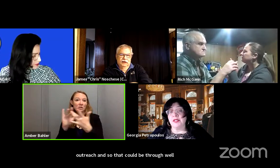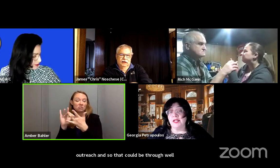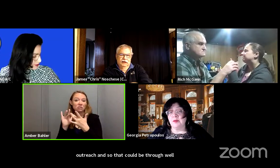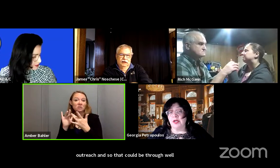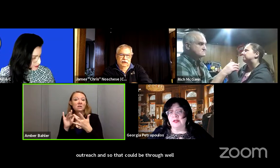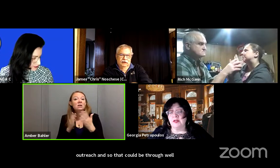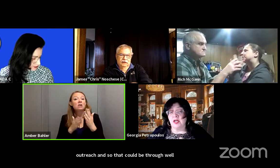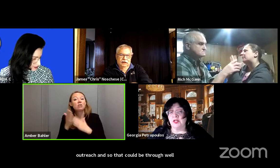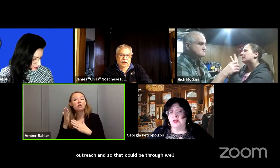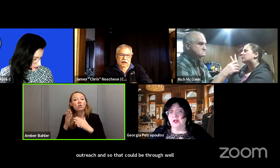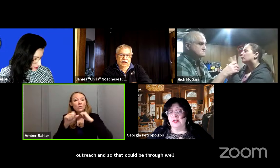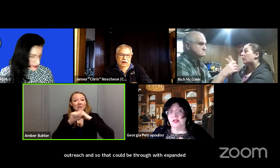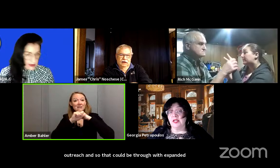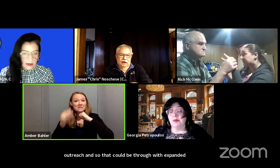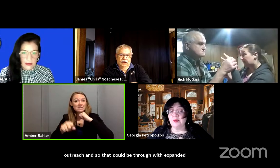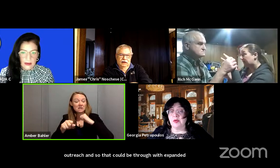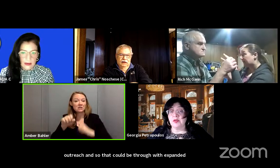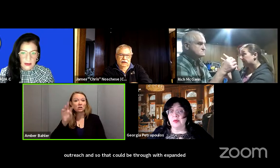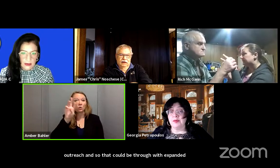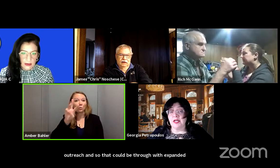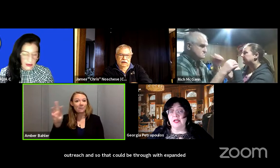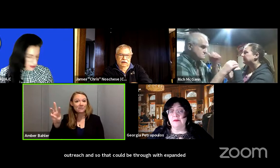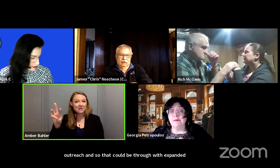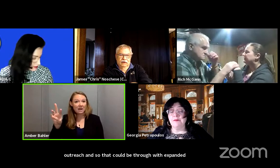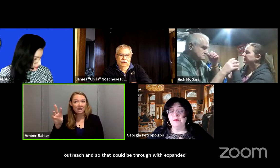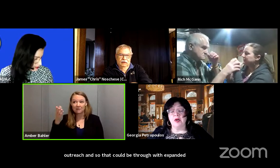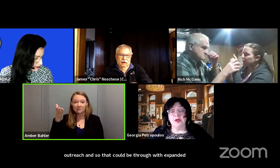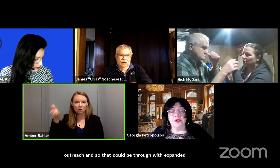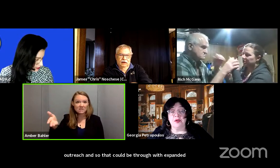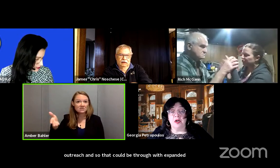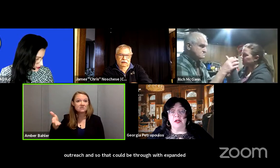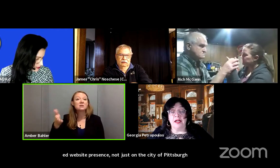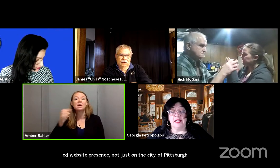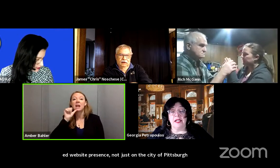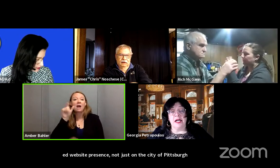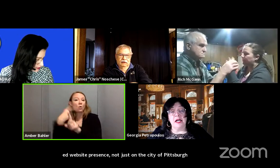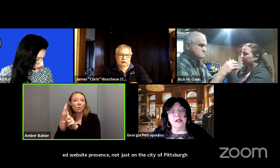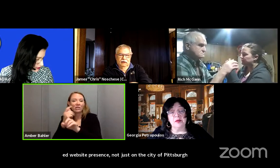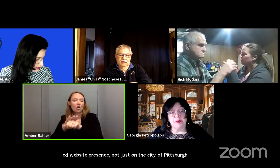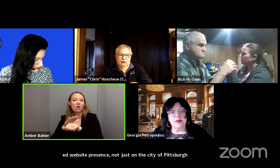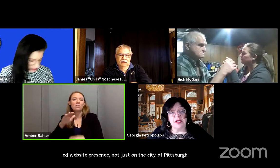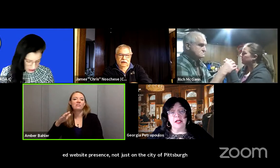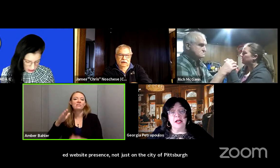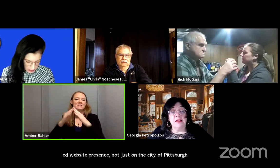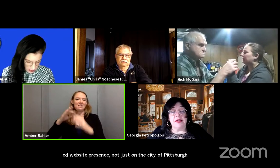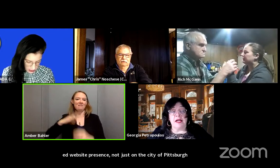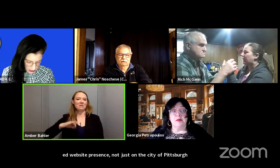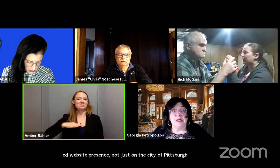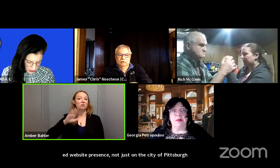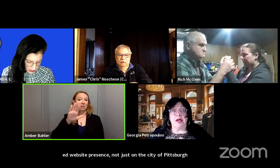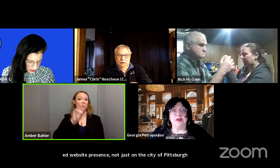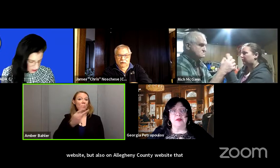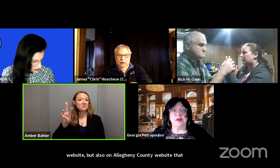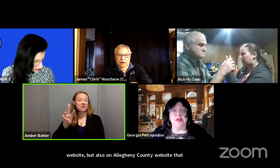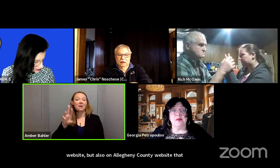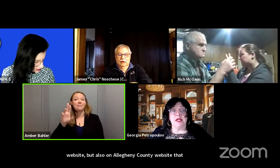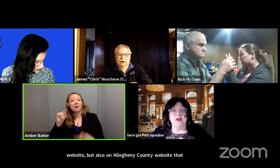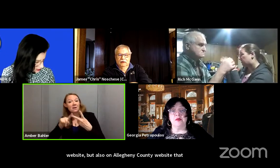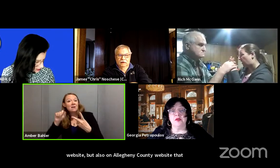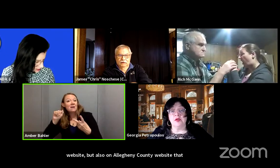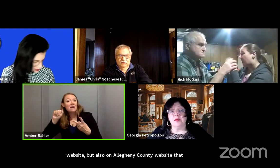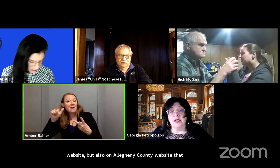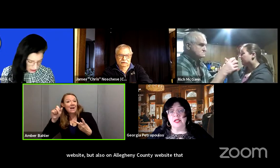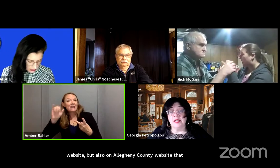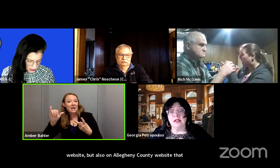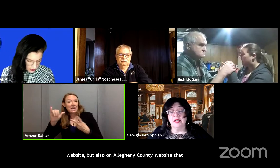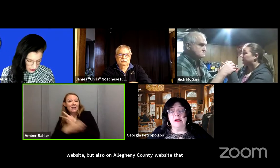expanded website presence, not just on the city of Pittsburgh's website, but also on Allegheny County's website. That could be possible